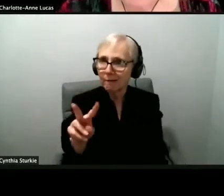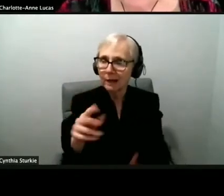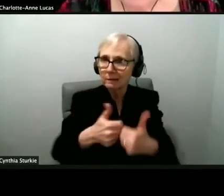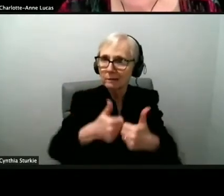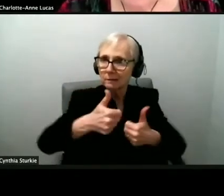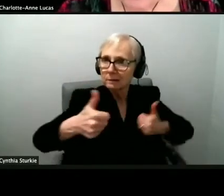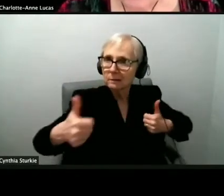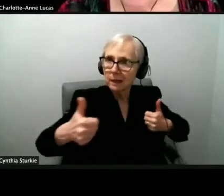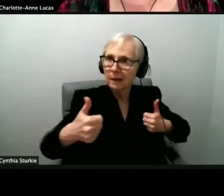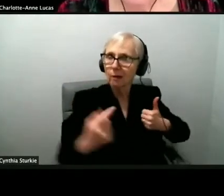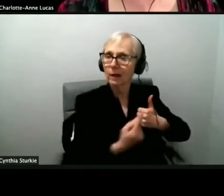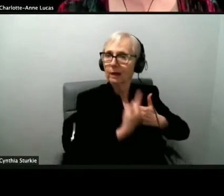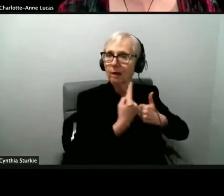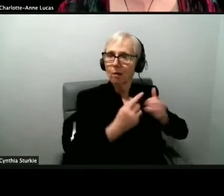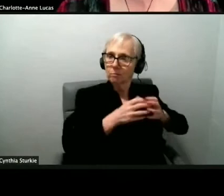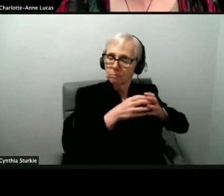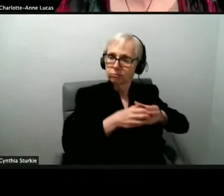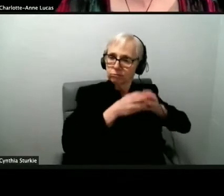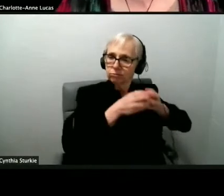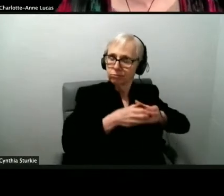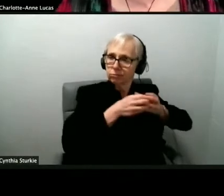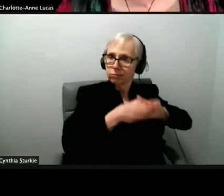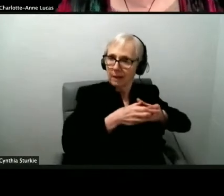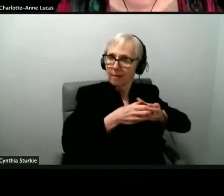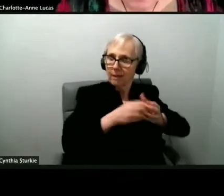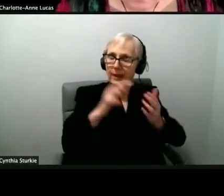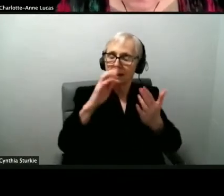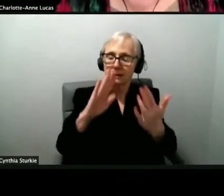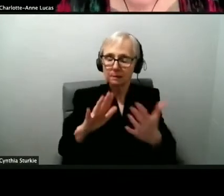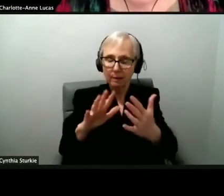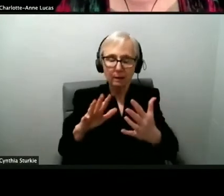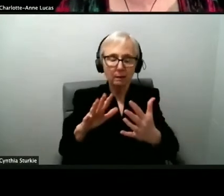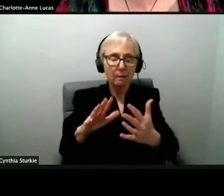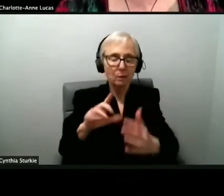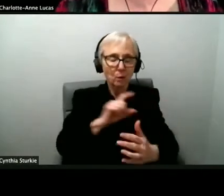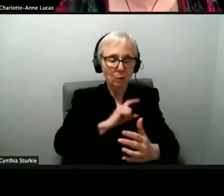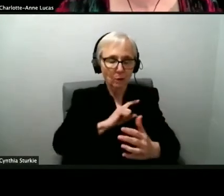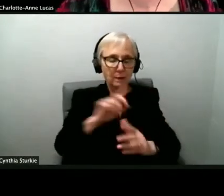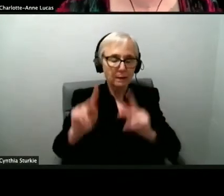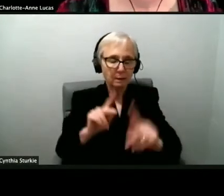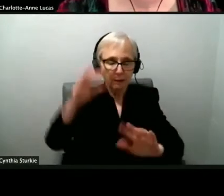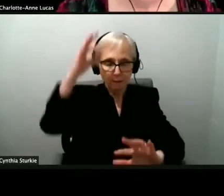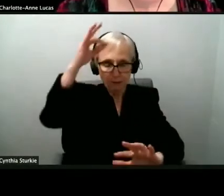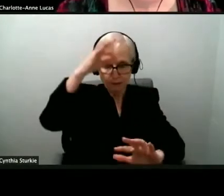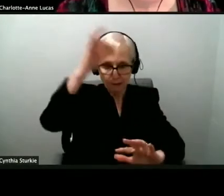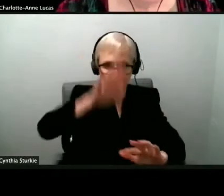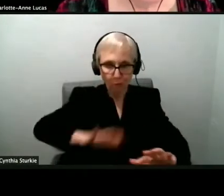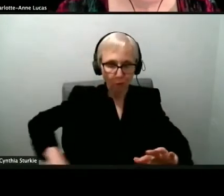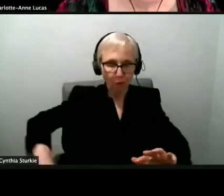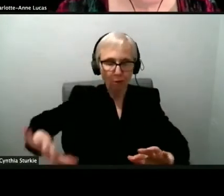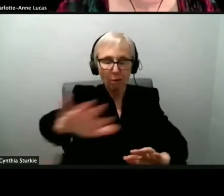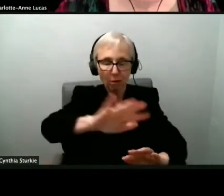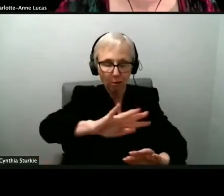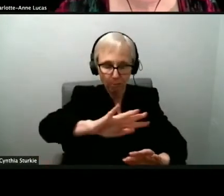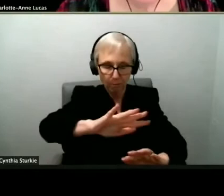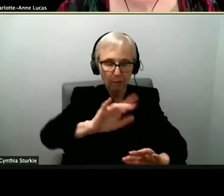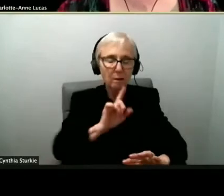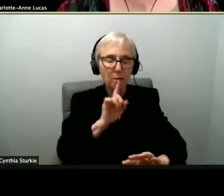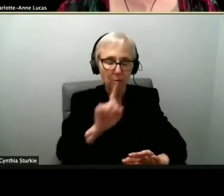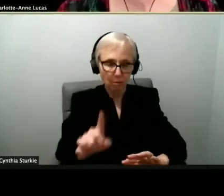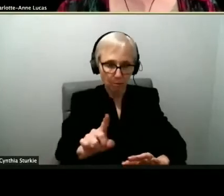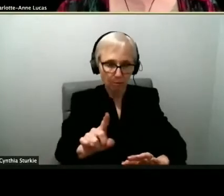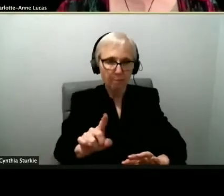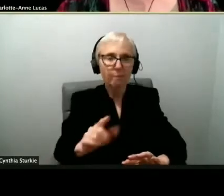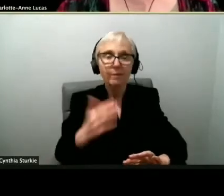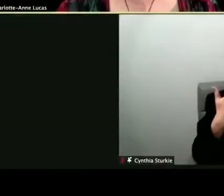in college and elementary and then expect them to go out and police people they know nothing about in reality. Thank